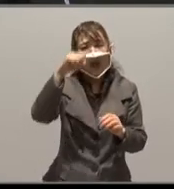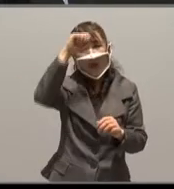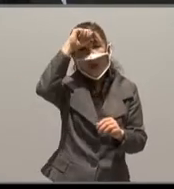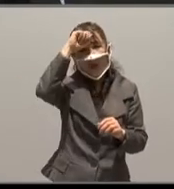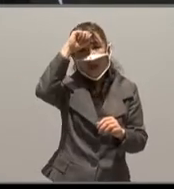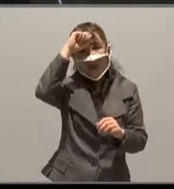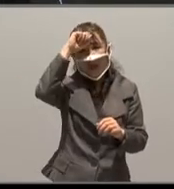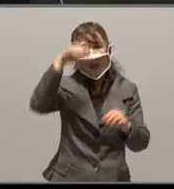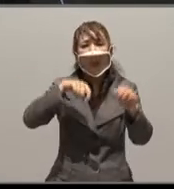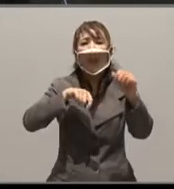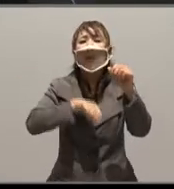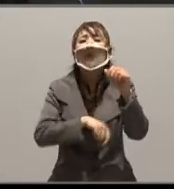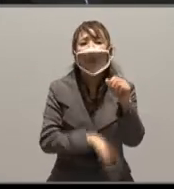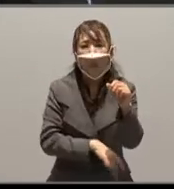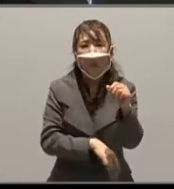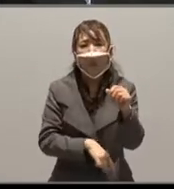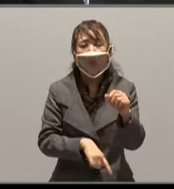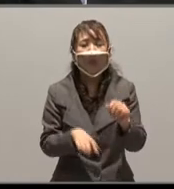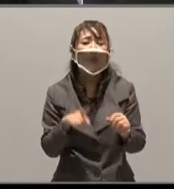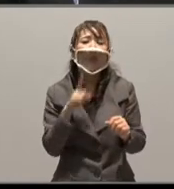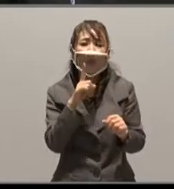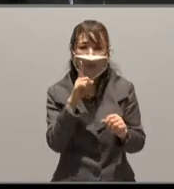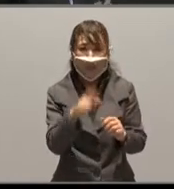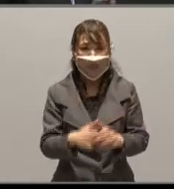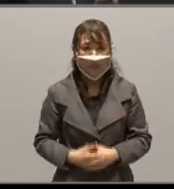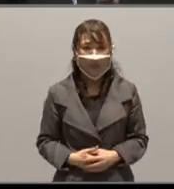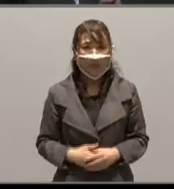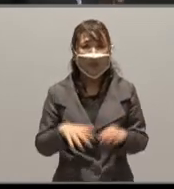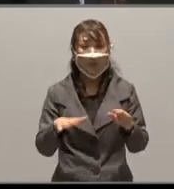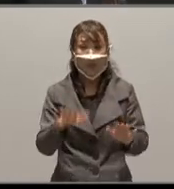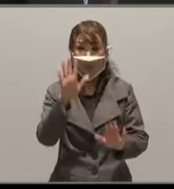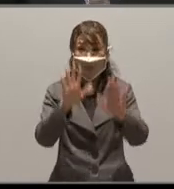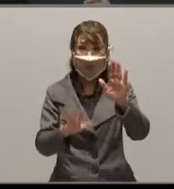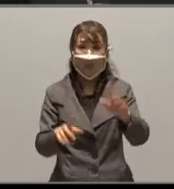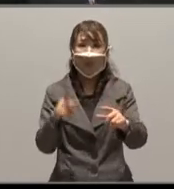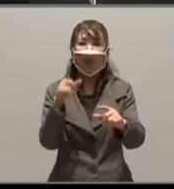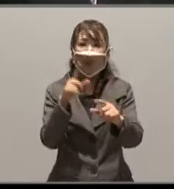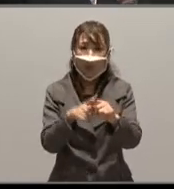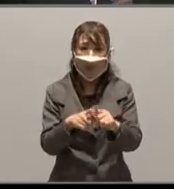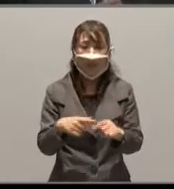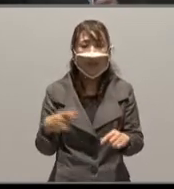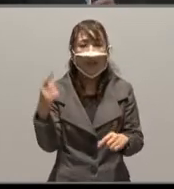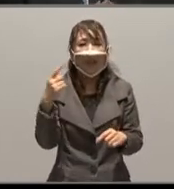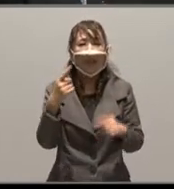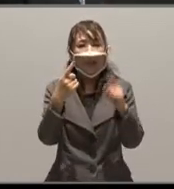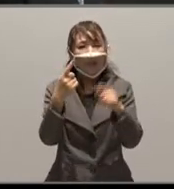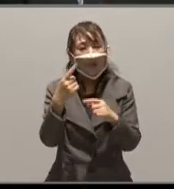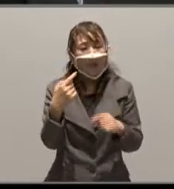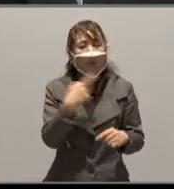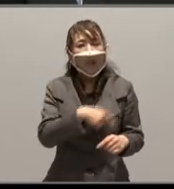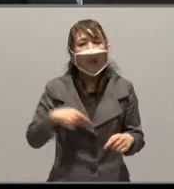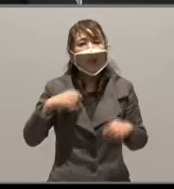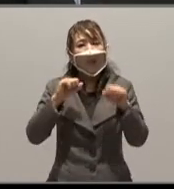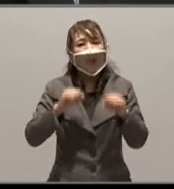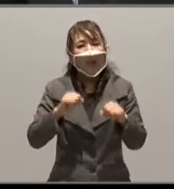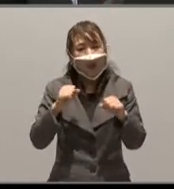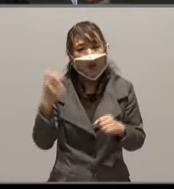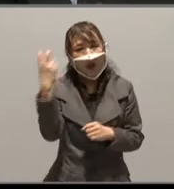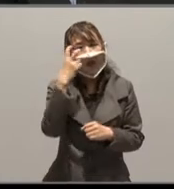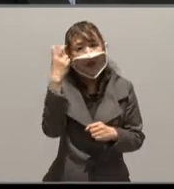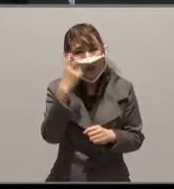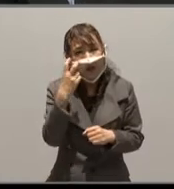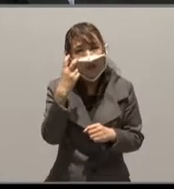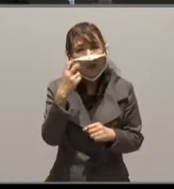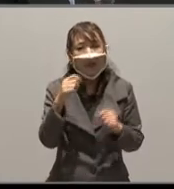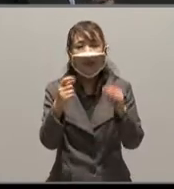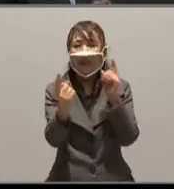depression. So stress causes all sorts of different types of diseases. And people's healthcare has become a major social issue because